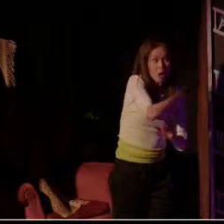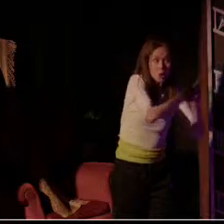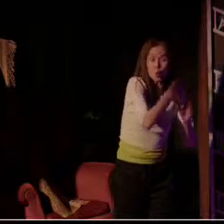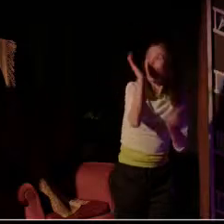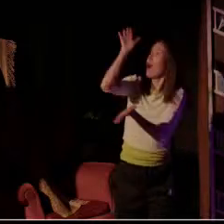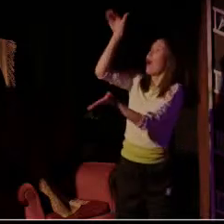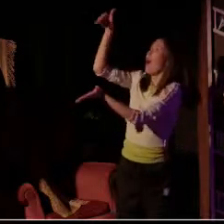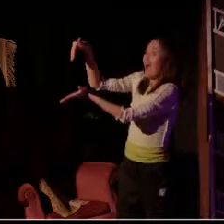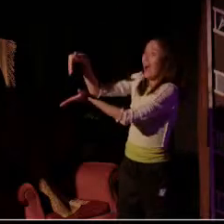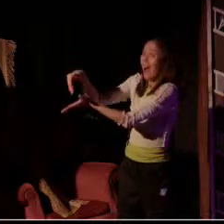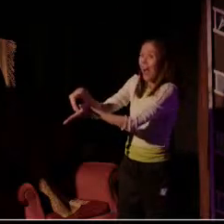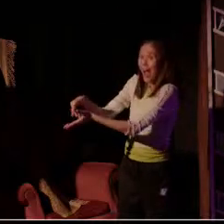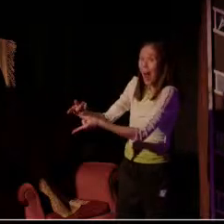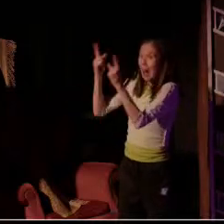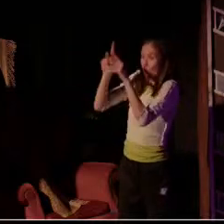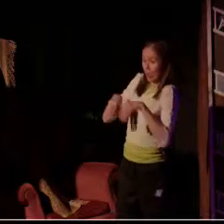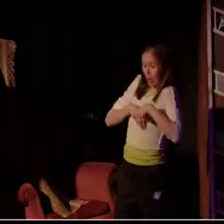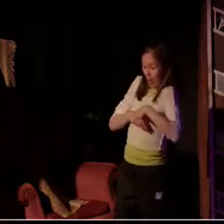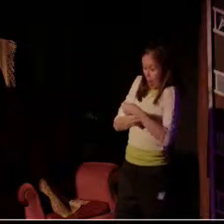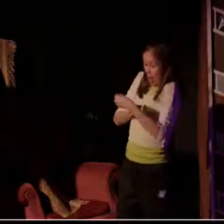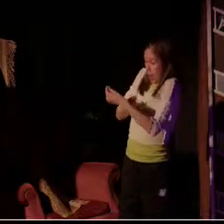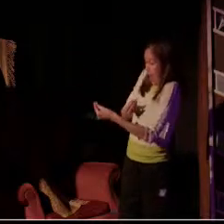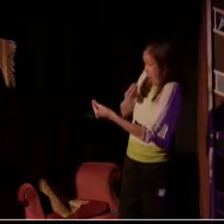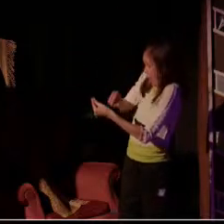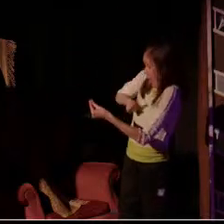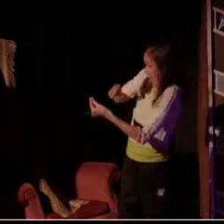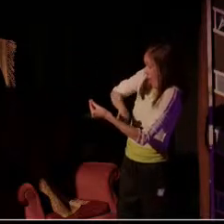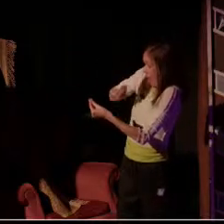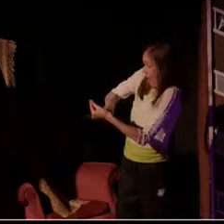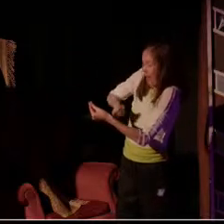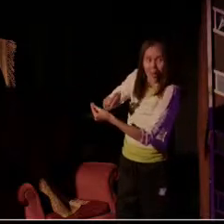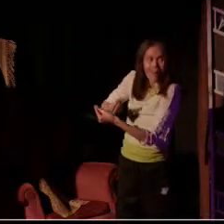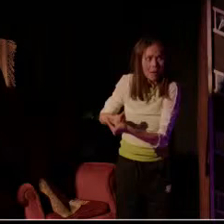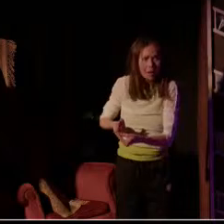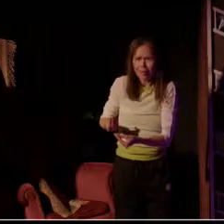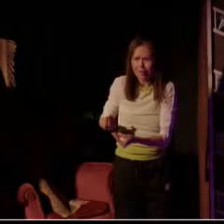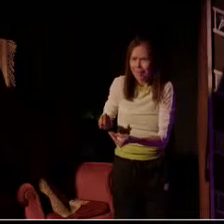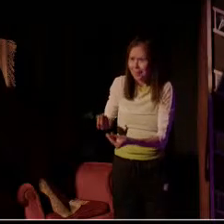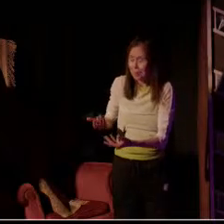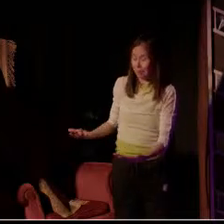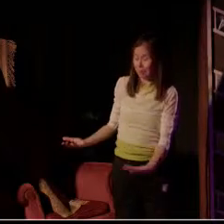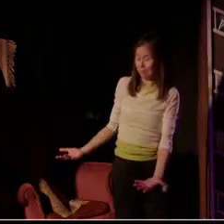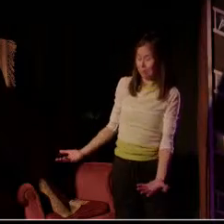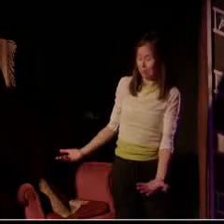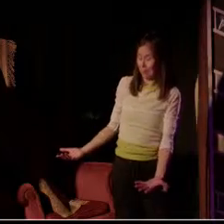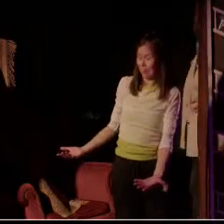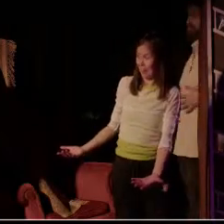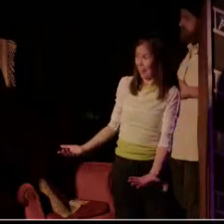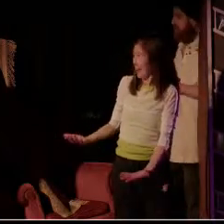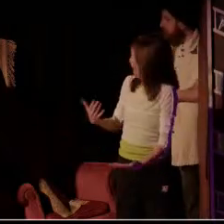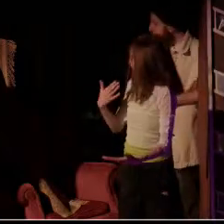doubts. Praises on you. All that you say seems wise.